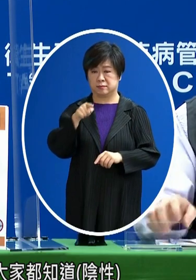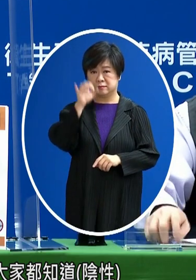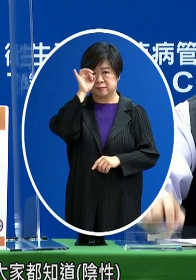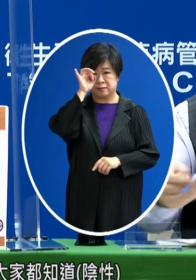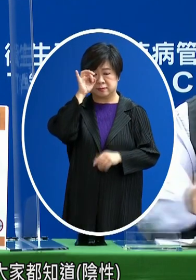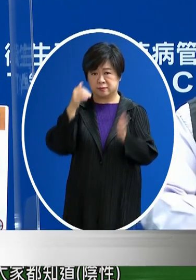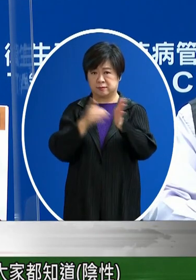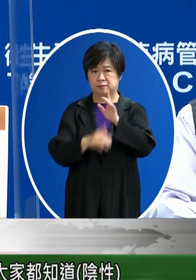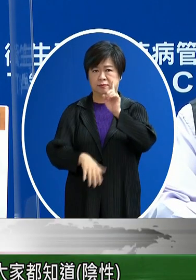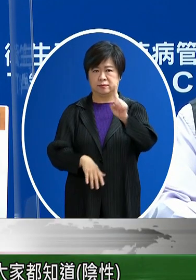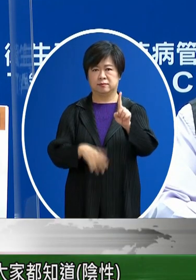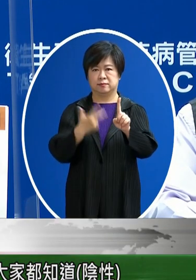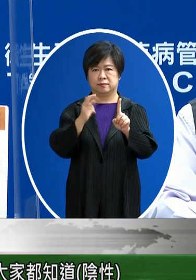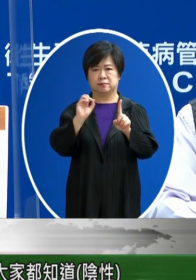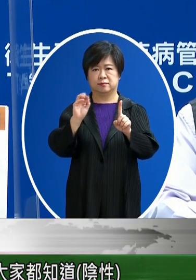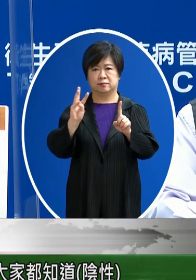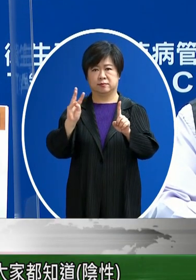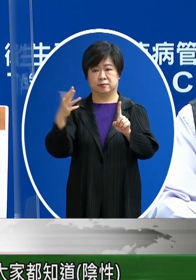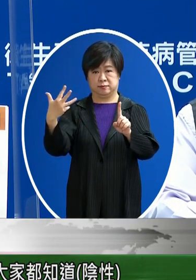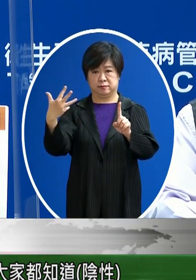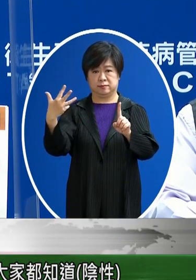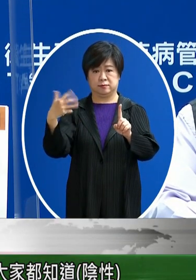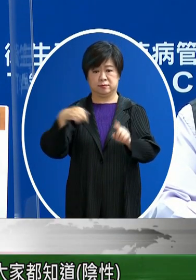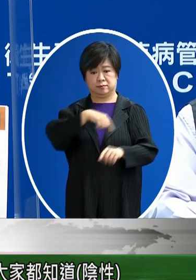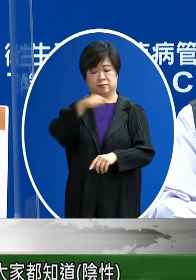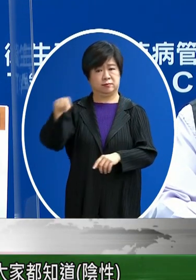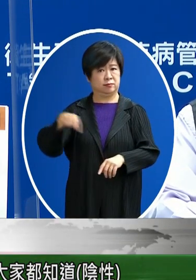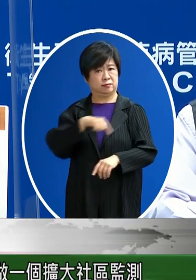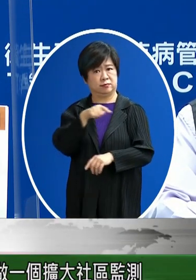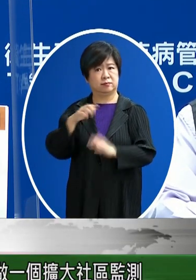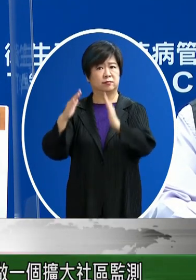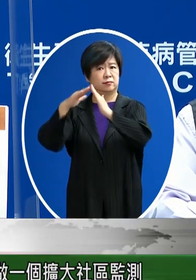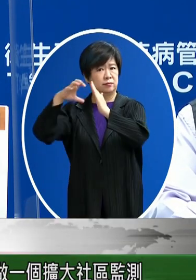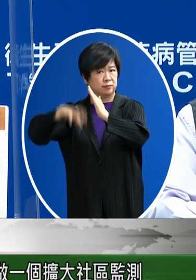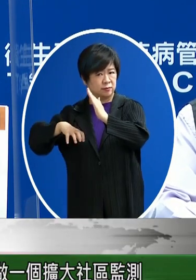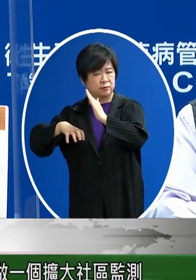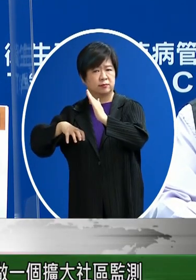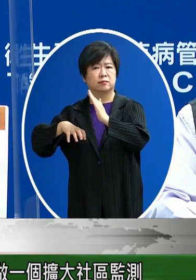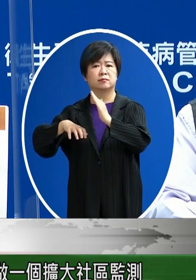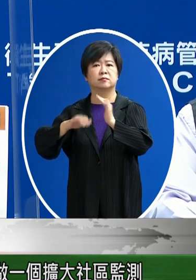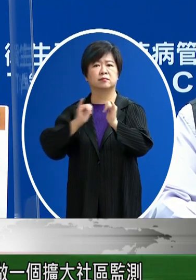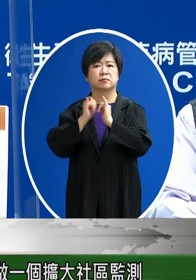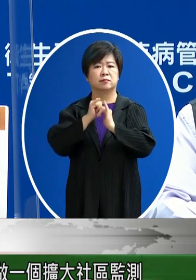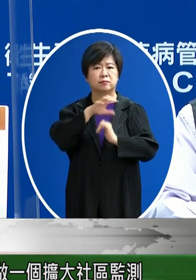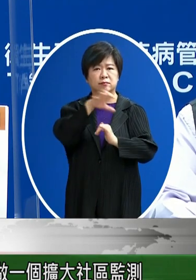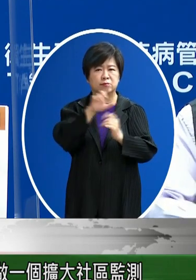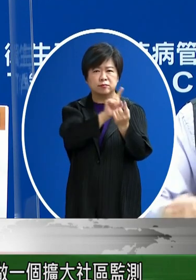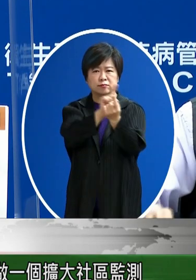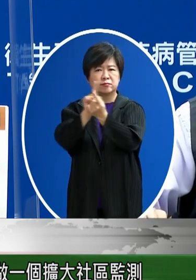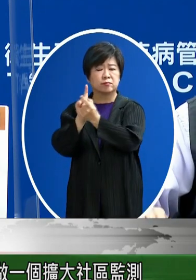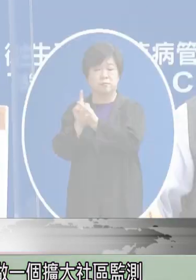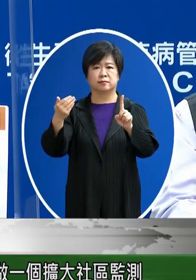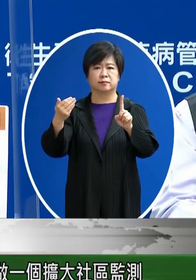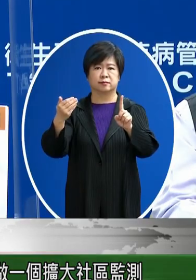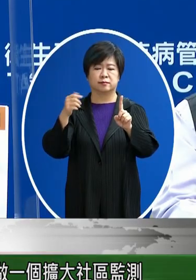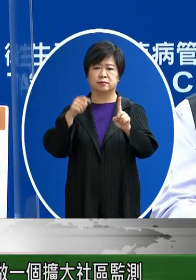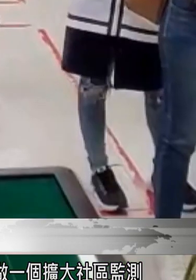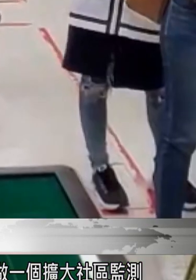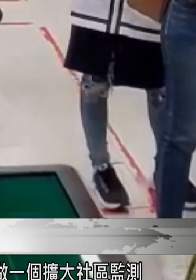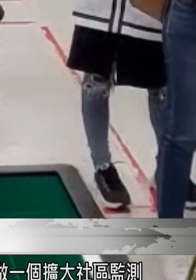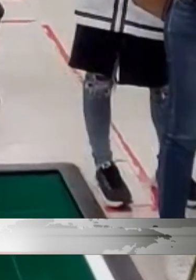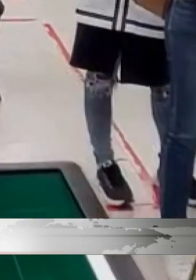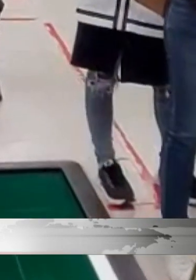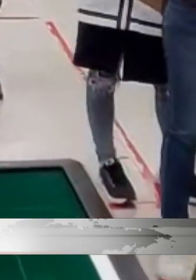family members and contacts in the community, have all tested negative. As for the members of the Friendship Association, we are conducting expanded community